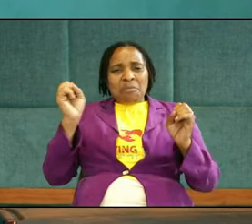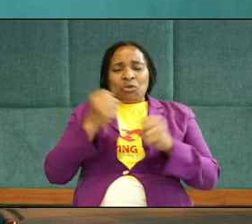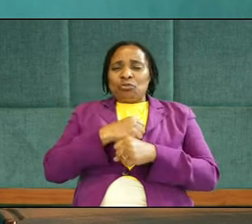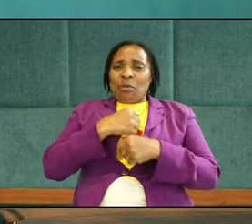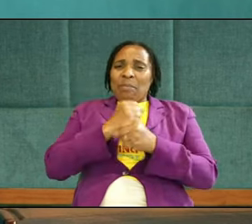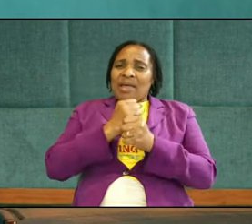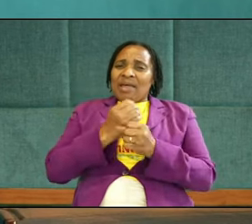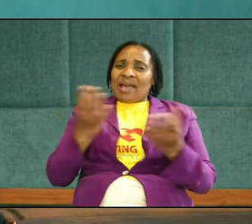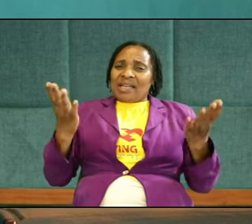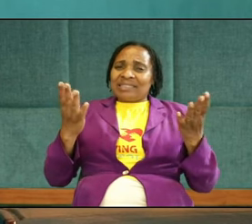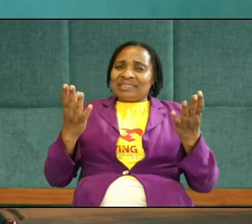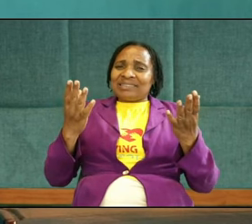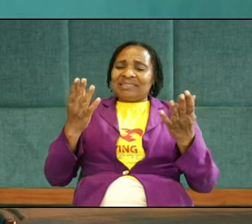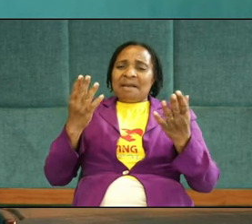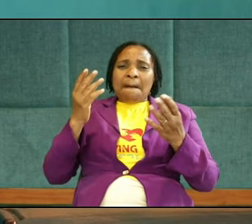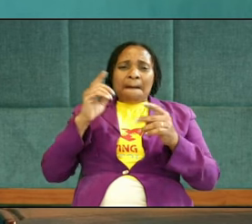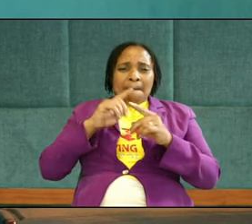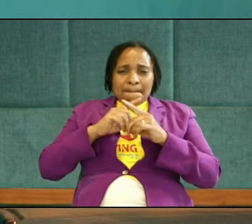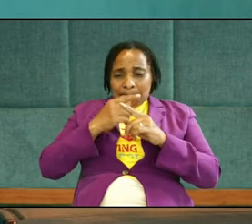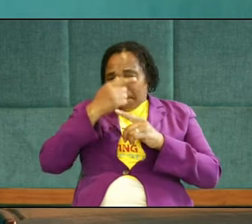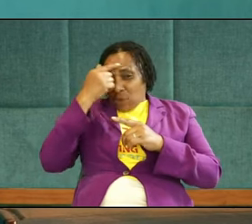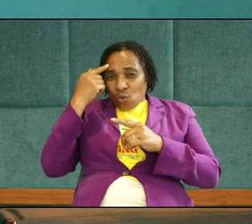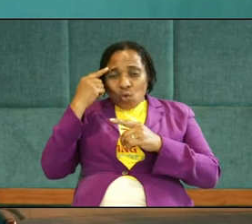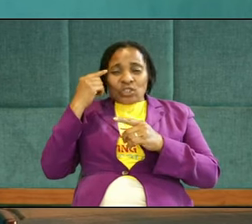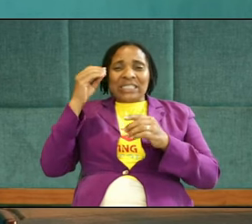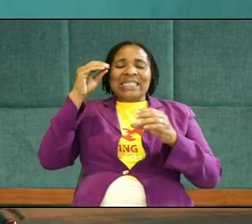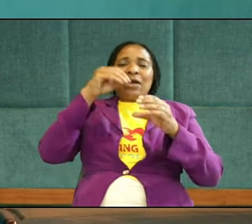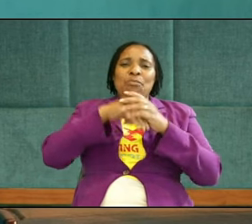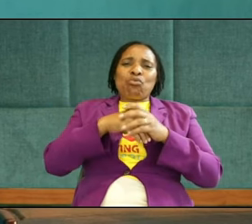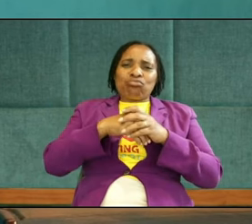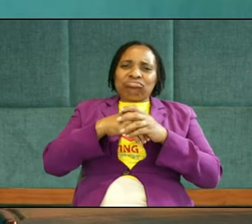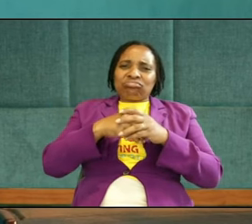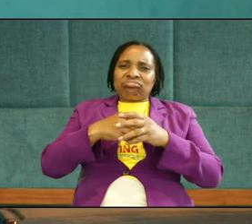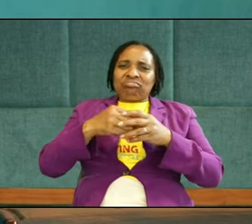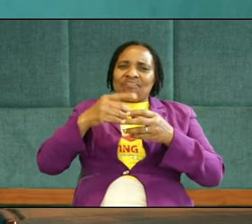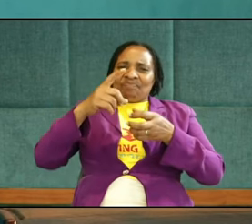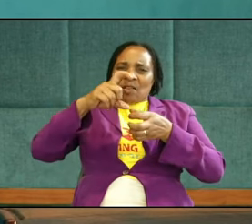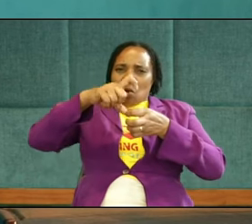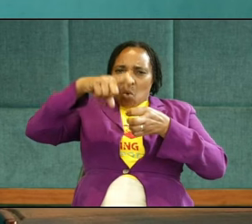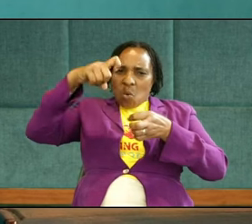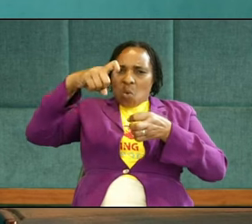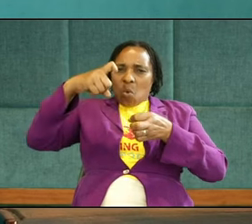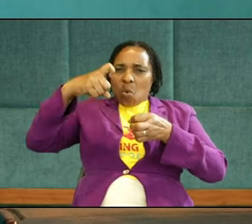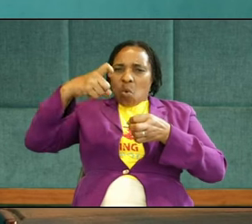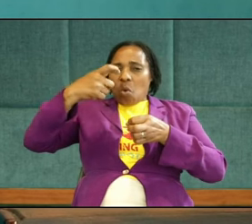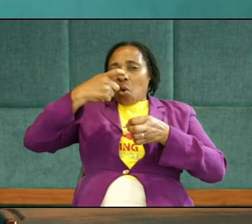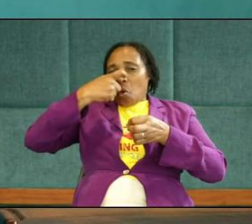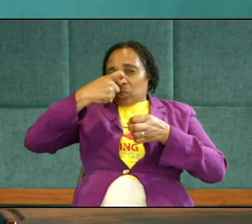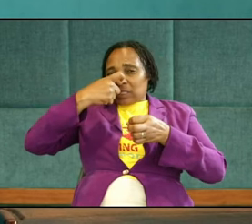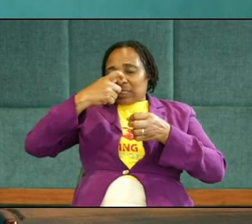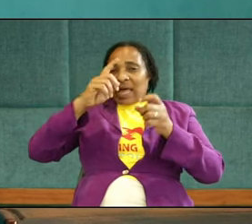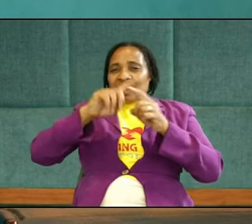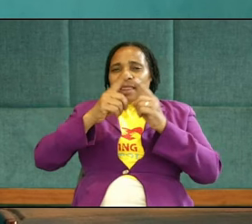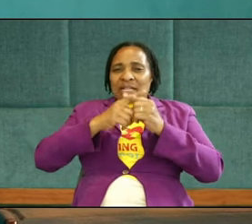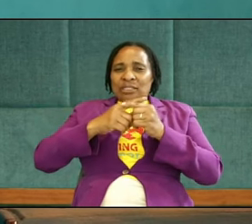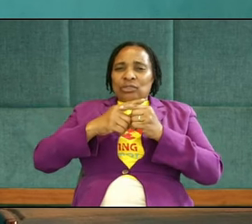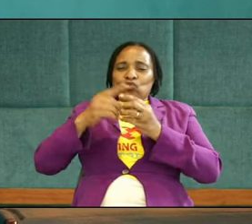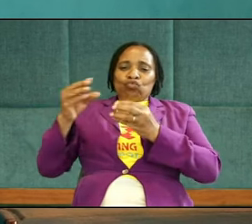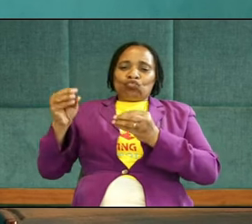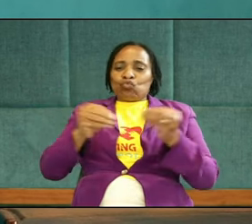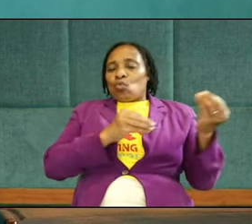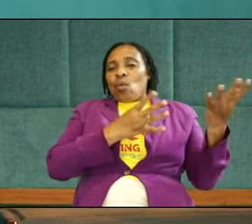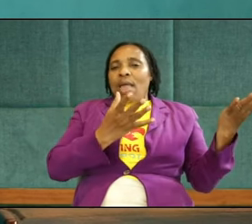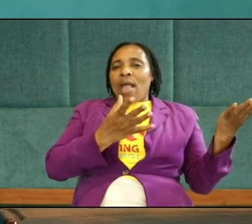there, since they put a hook on his nose, bound him to bronze shackles, and took him into